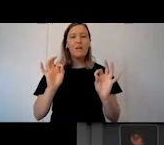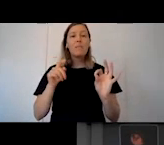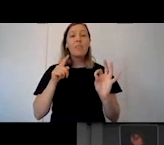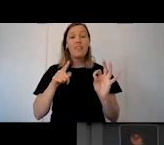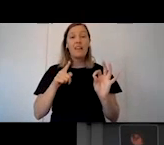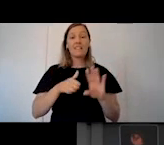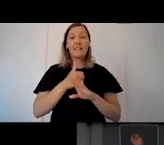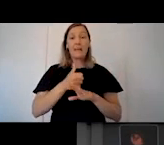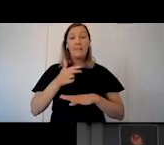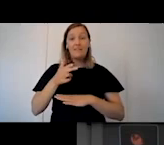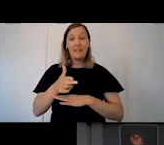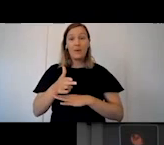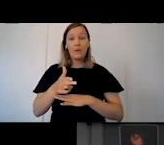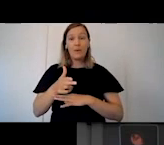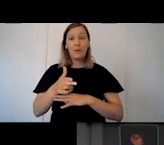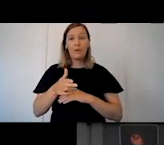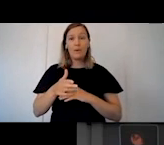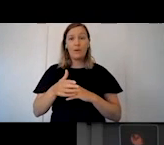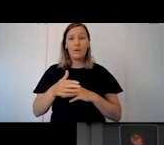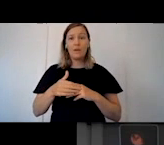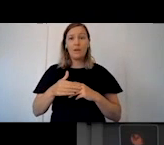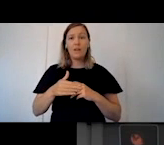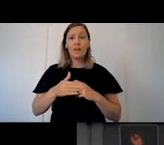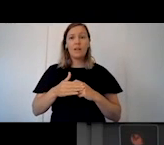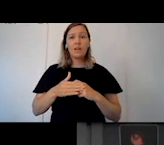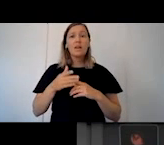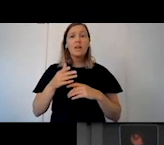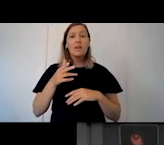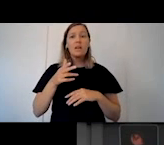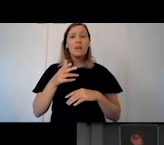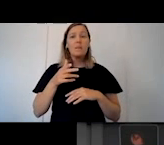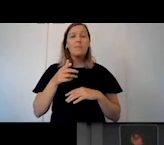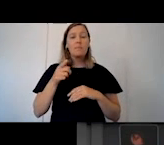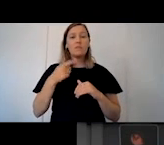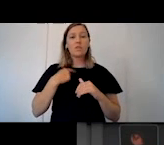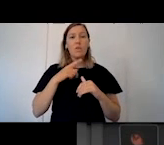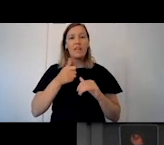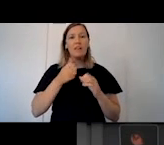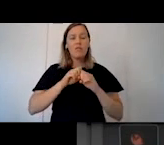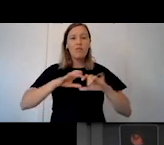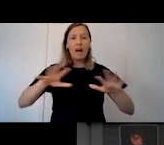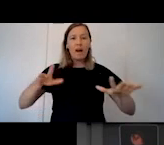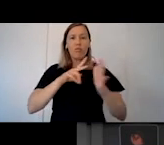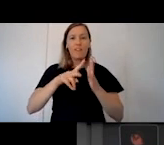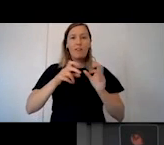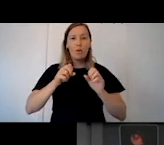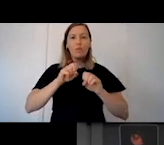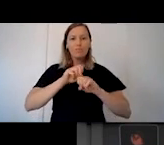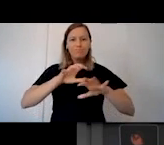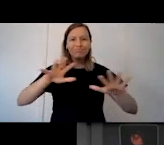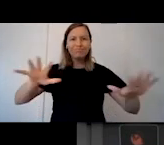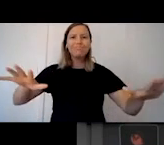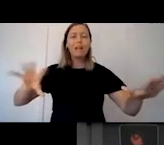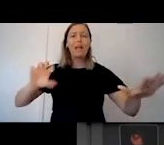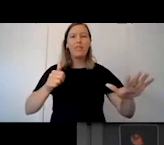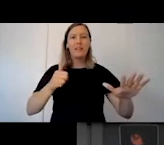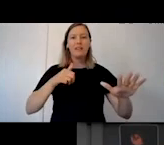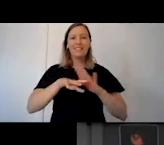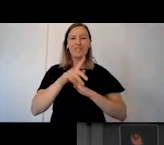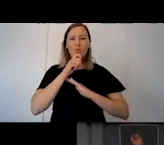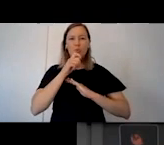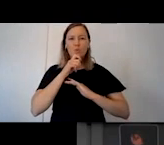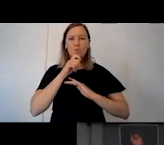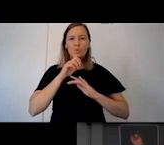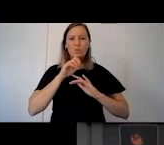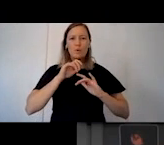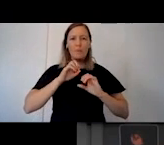of her trying to get through the snow, and that video went viral, and the next thing you know, she was all the heck over the news.